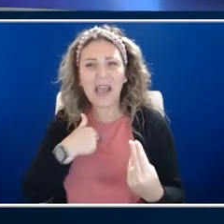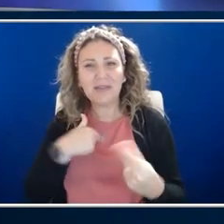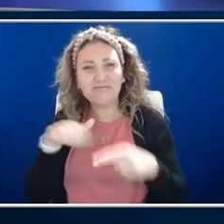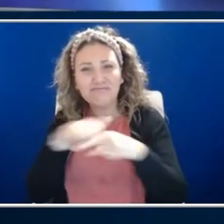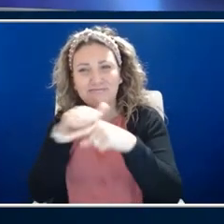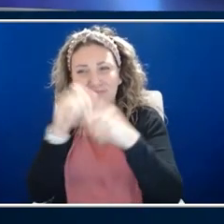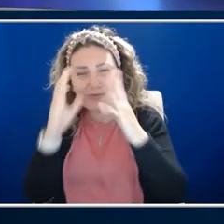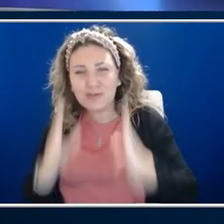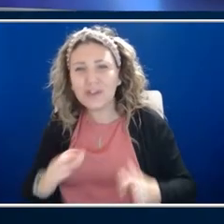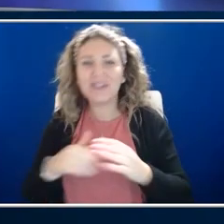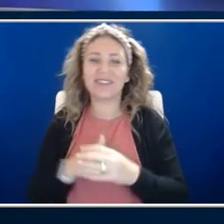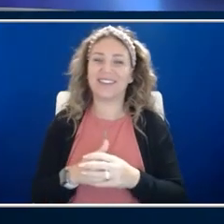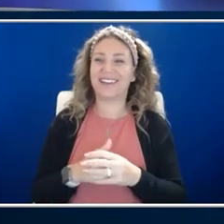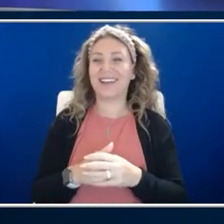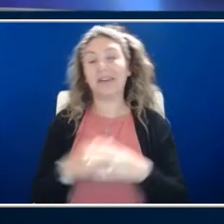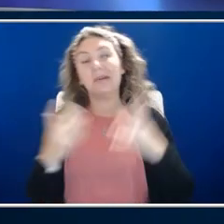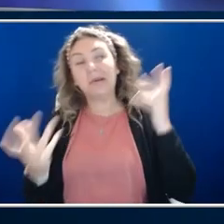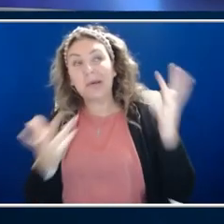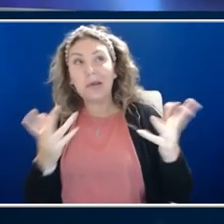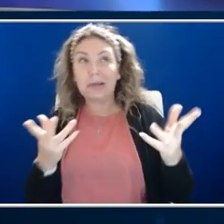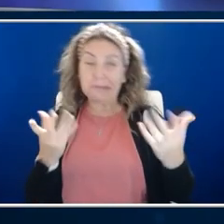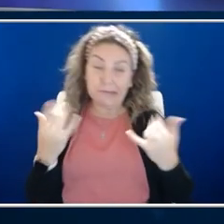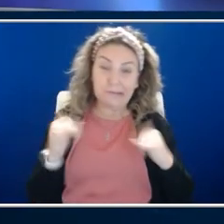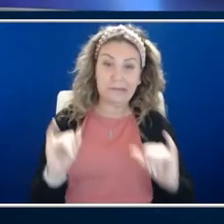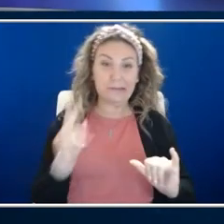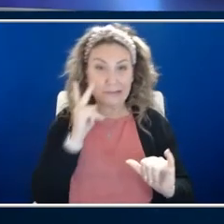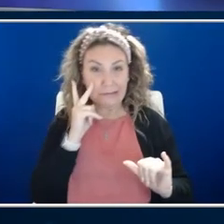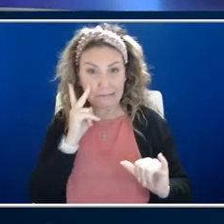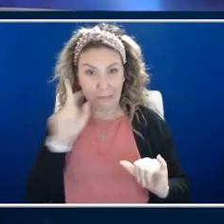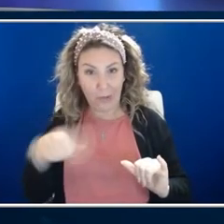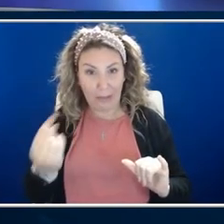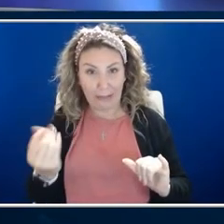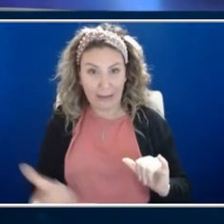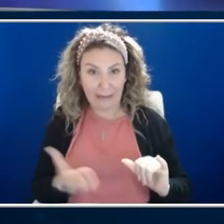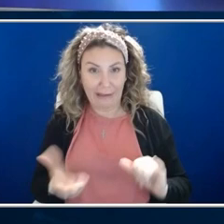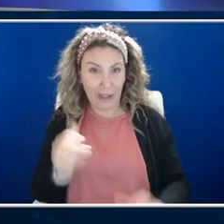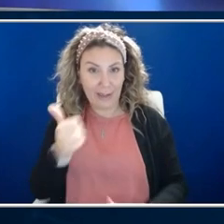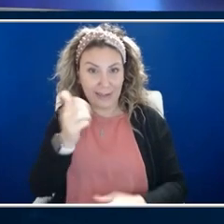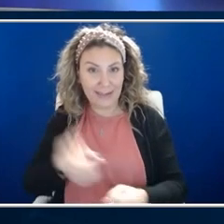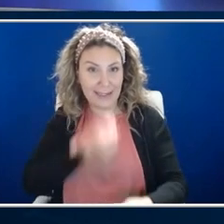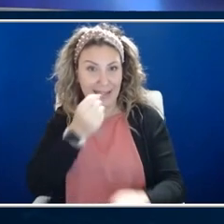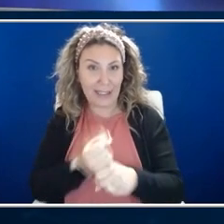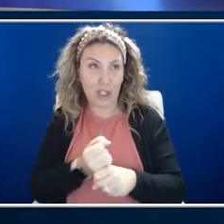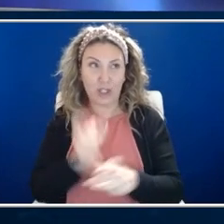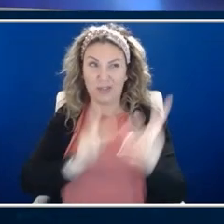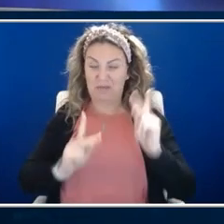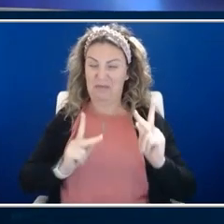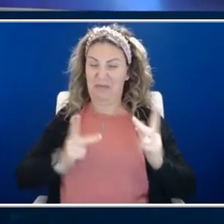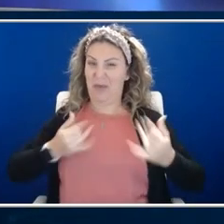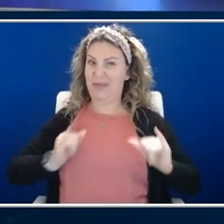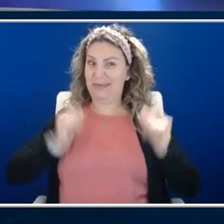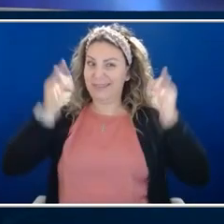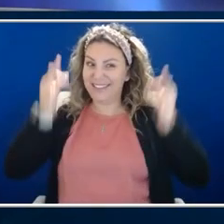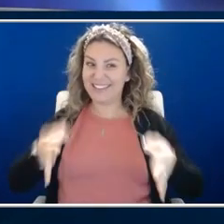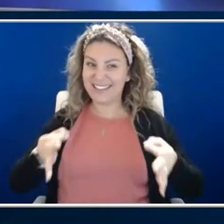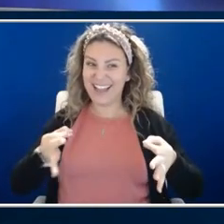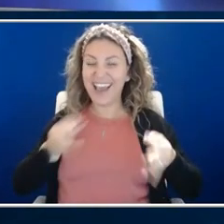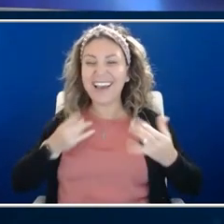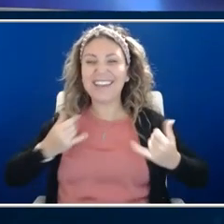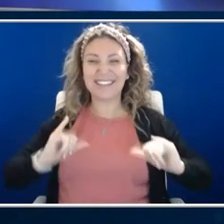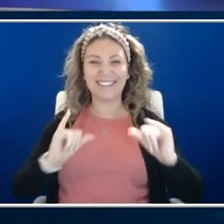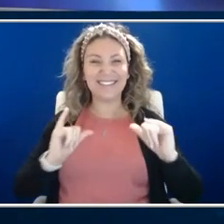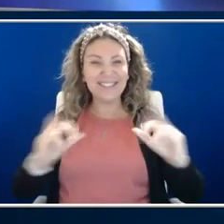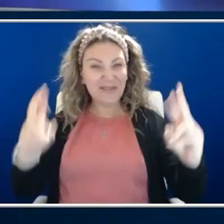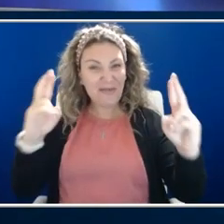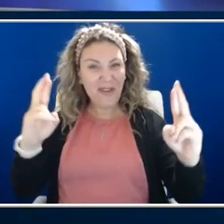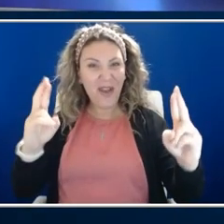That's still to be seen. I've only been here 10 years, so the jury's still out there. There's still hope, is that what you're saying? Yeah, I think the